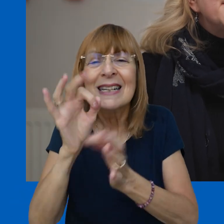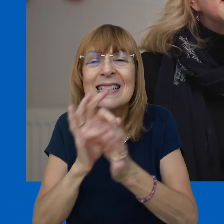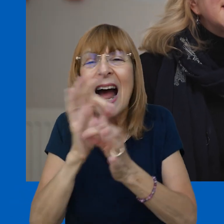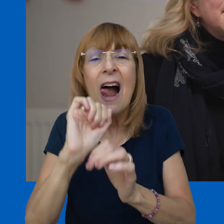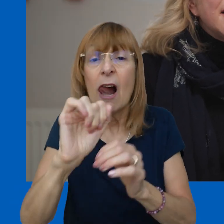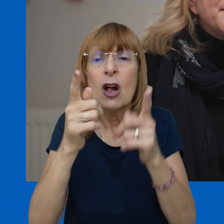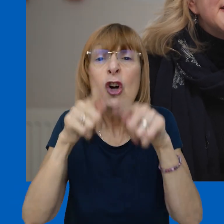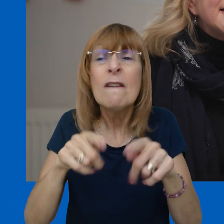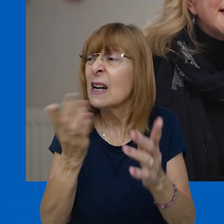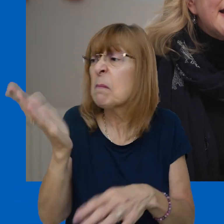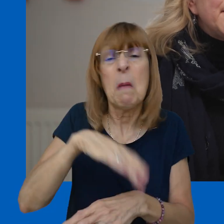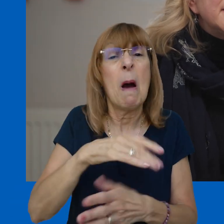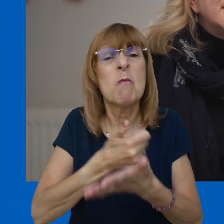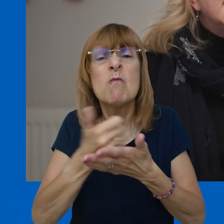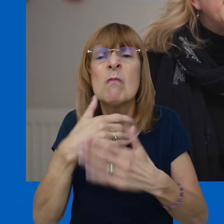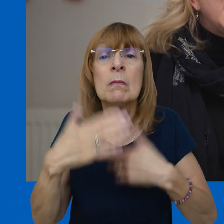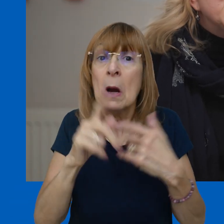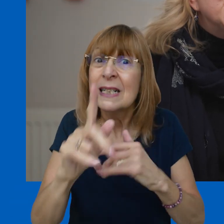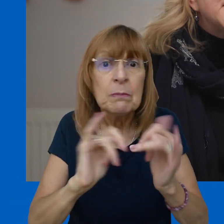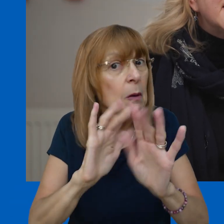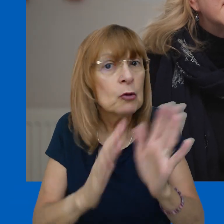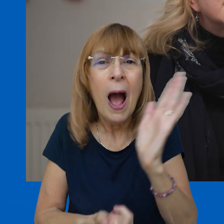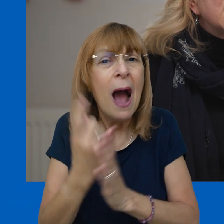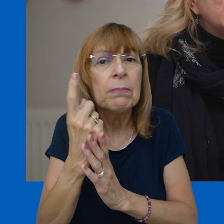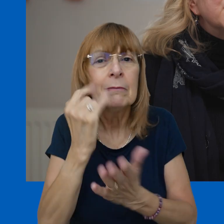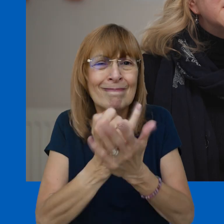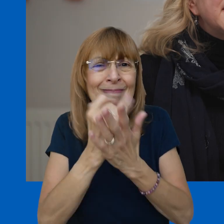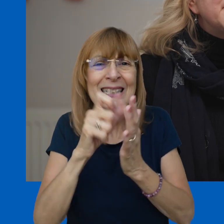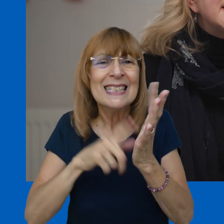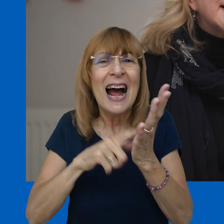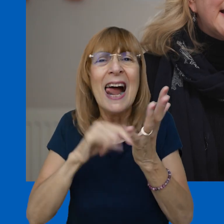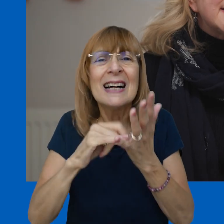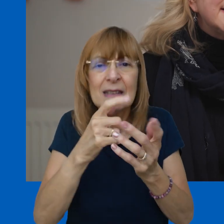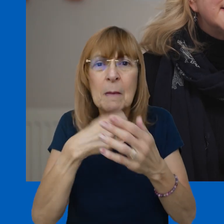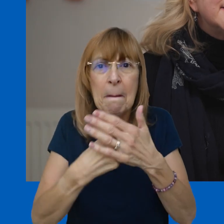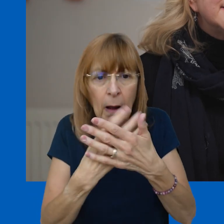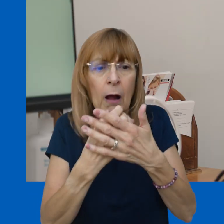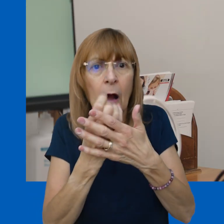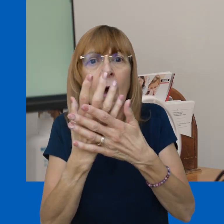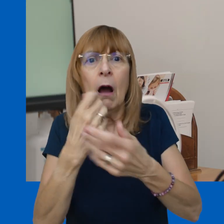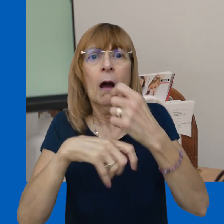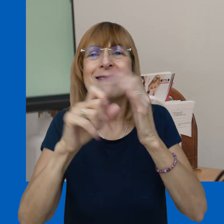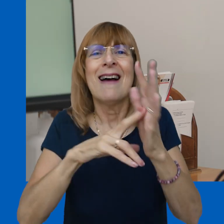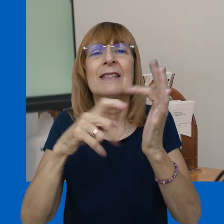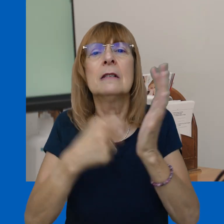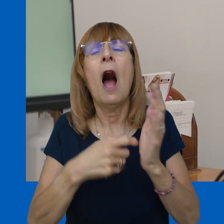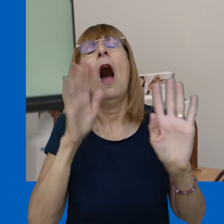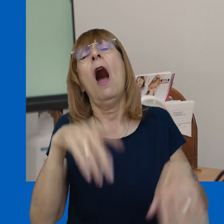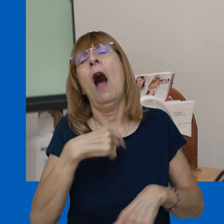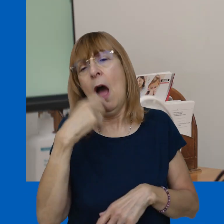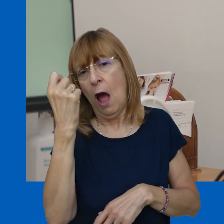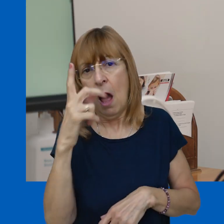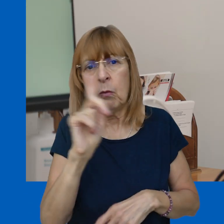normal. But sometimes this doesn't happen and the abnormal cells can go on to develop into cancer. Oh, I see. So